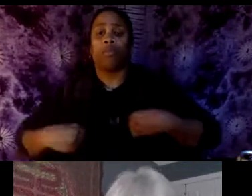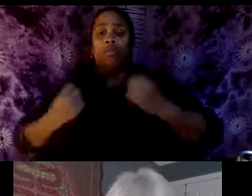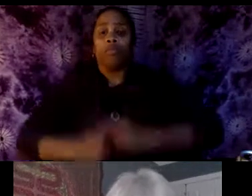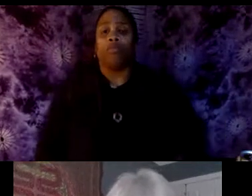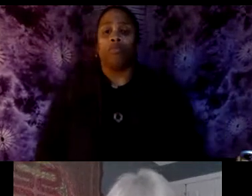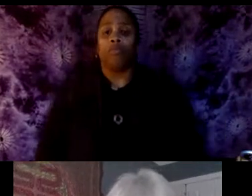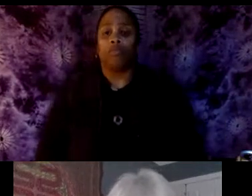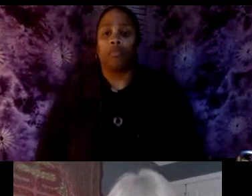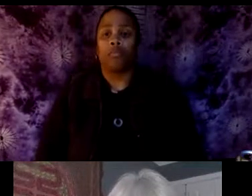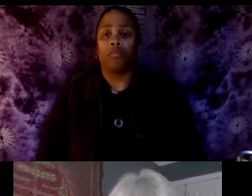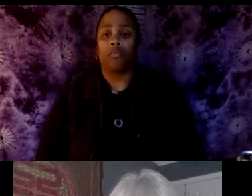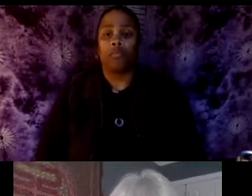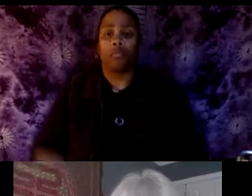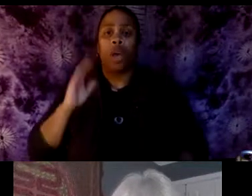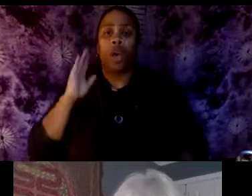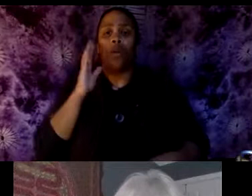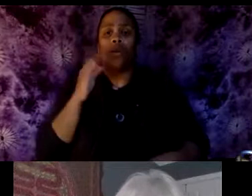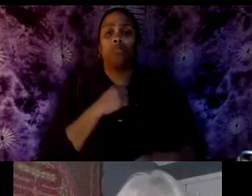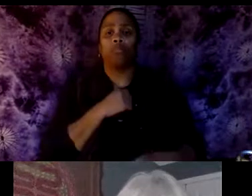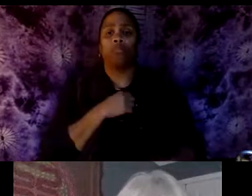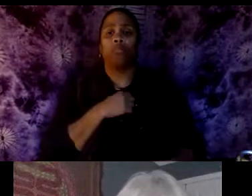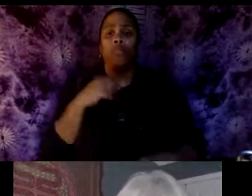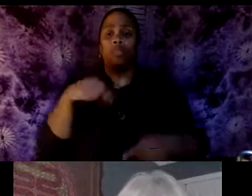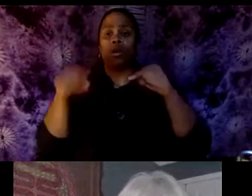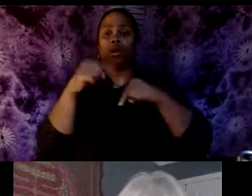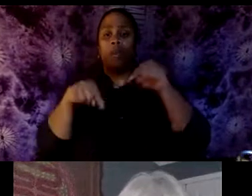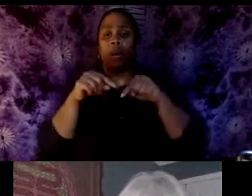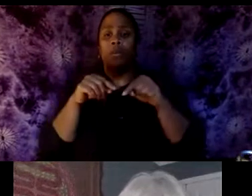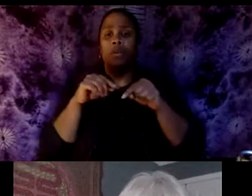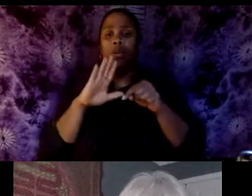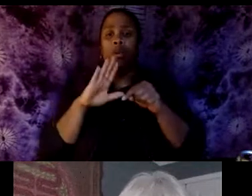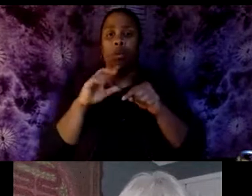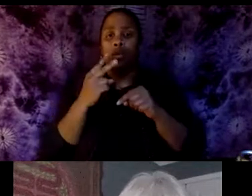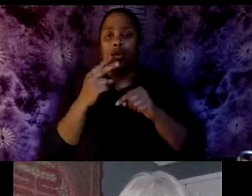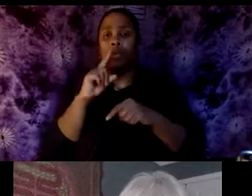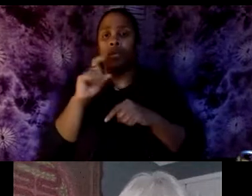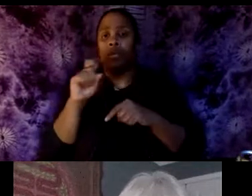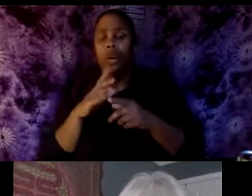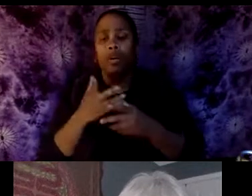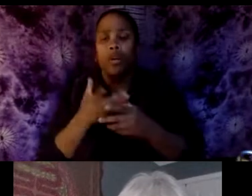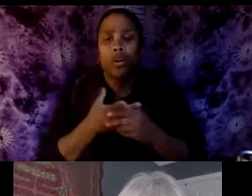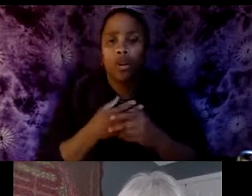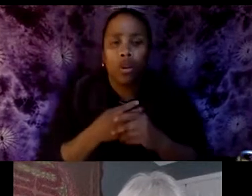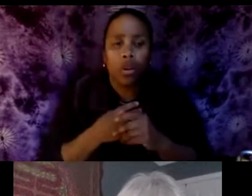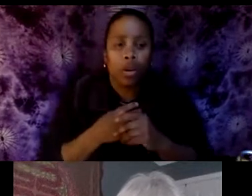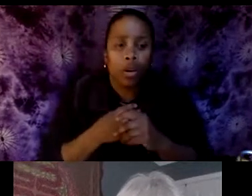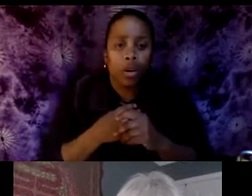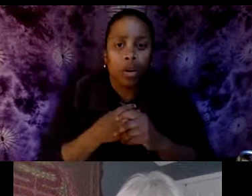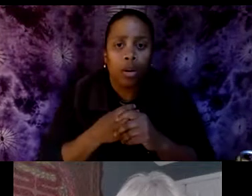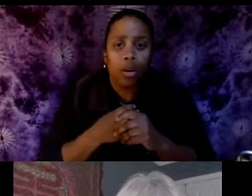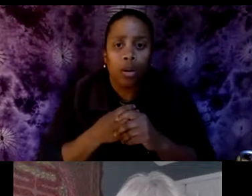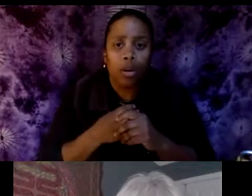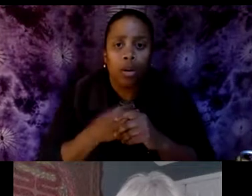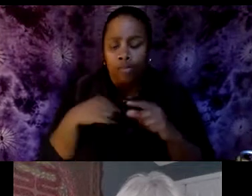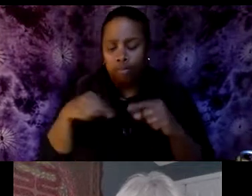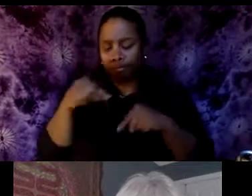Yeah, let me just go back to your two questions where, yeah, like, will it end? And then let me go back. I have notes on